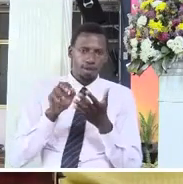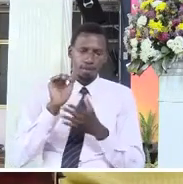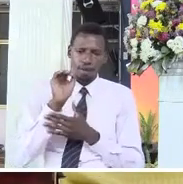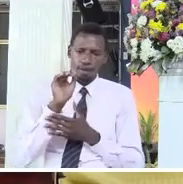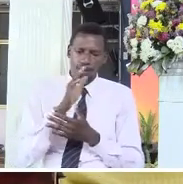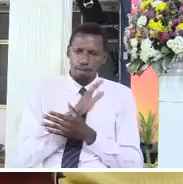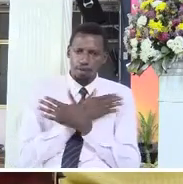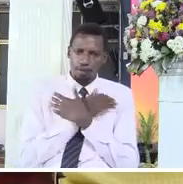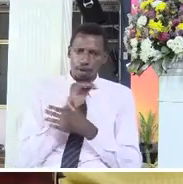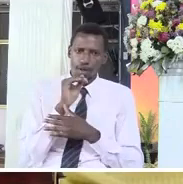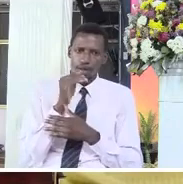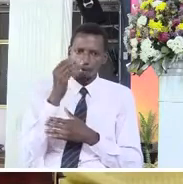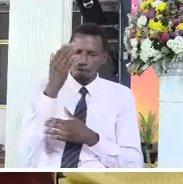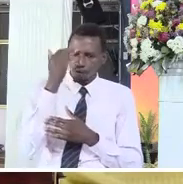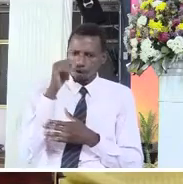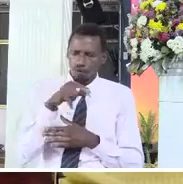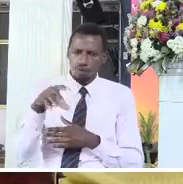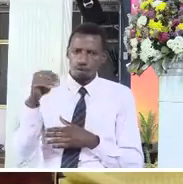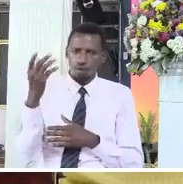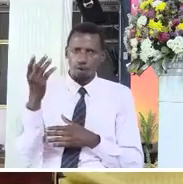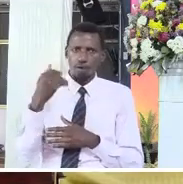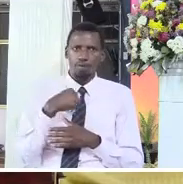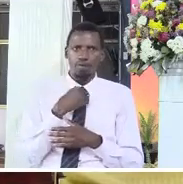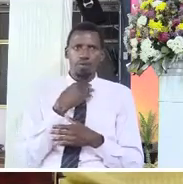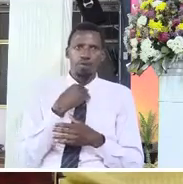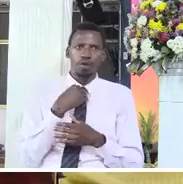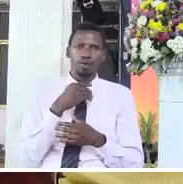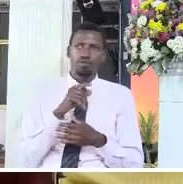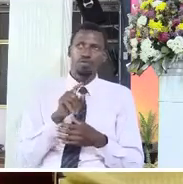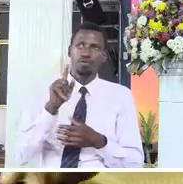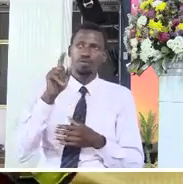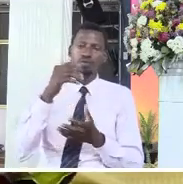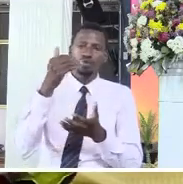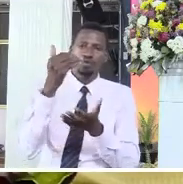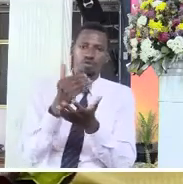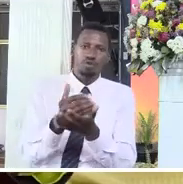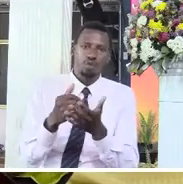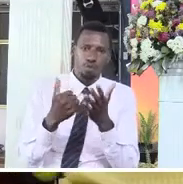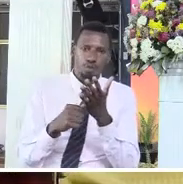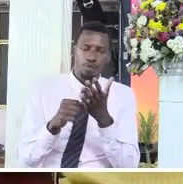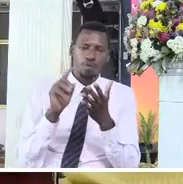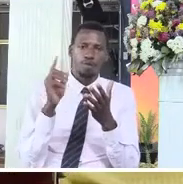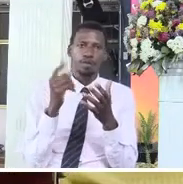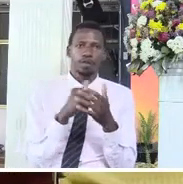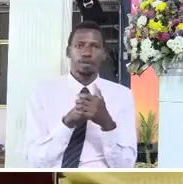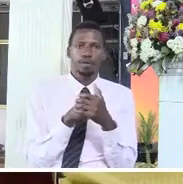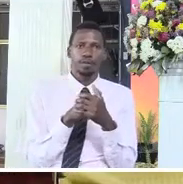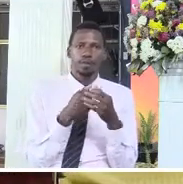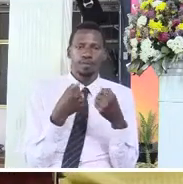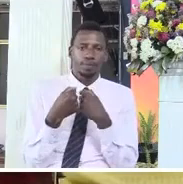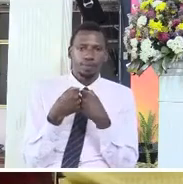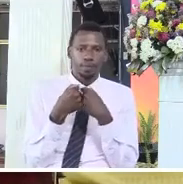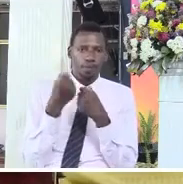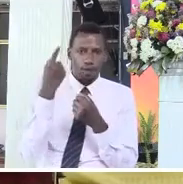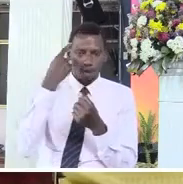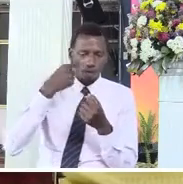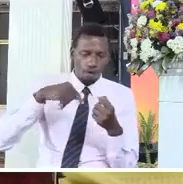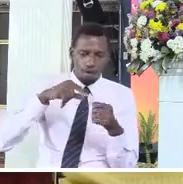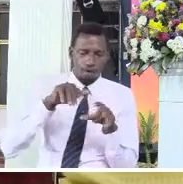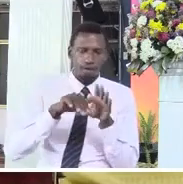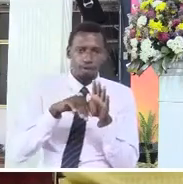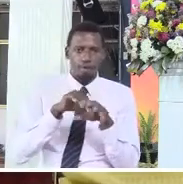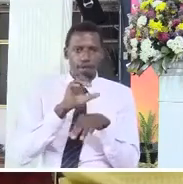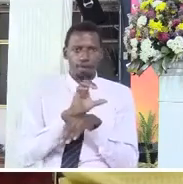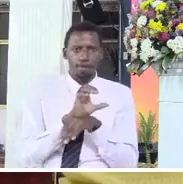am going upstream to stop the problem once and for all." The challenge for us as members of the